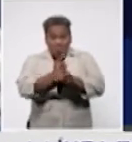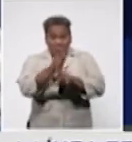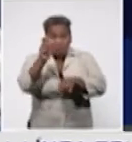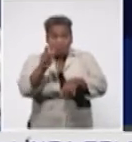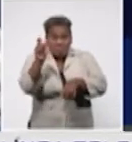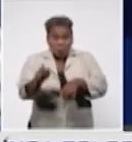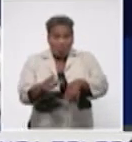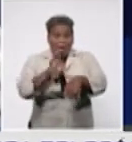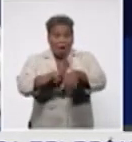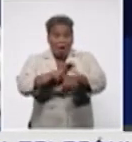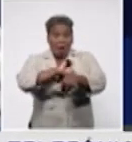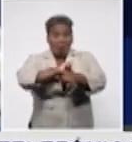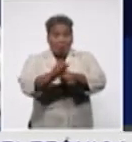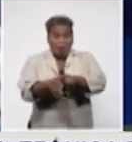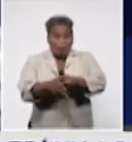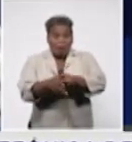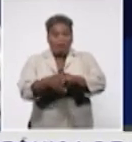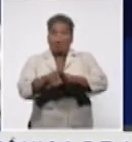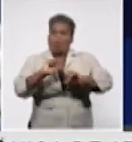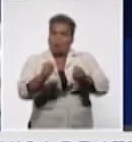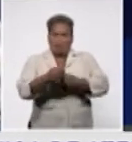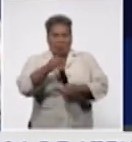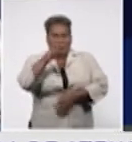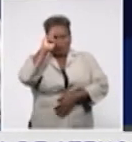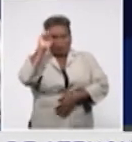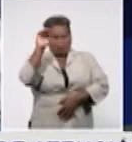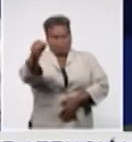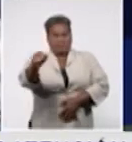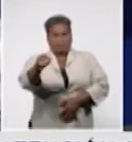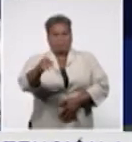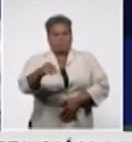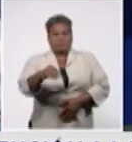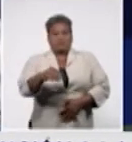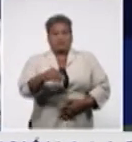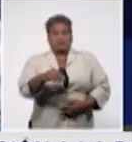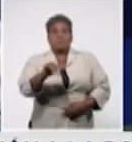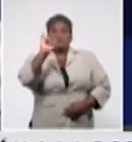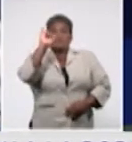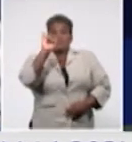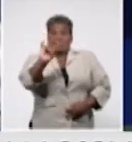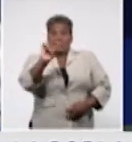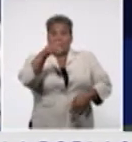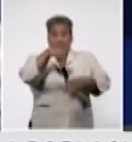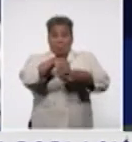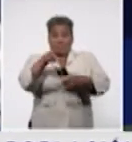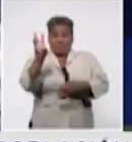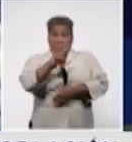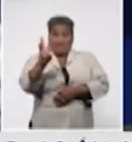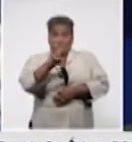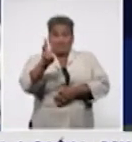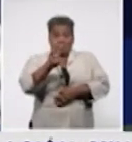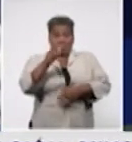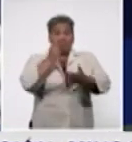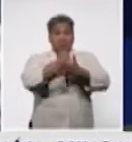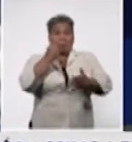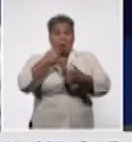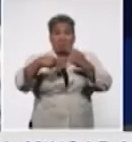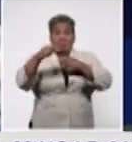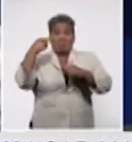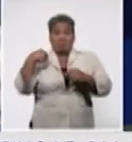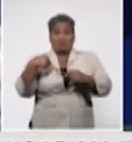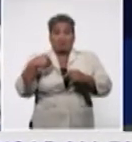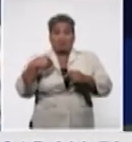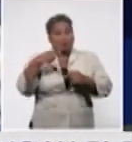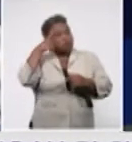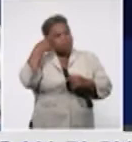the 91.1%, are recovered and discharged from hospital. 13 patients are between 20 and